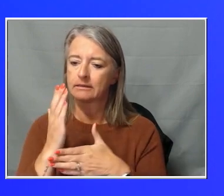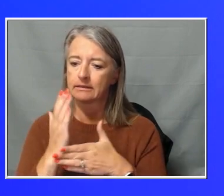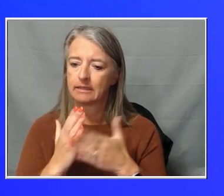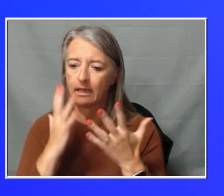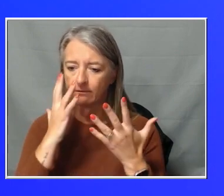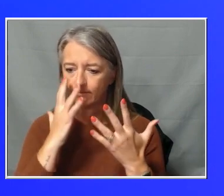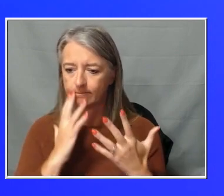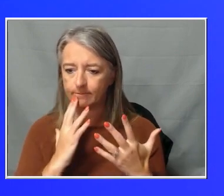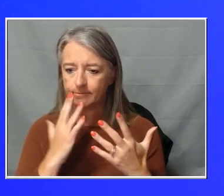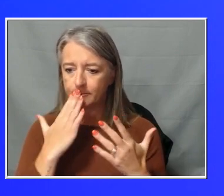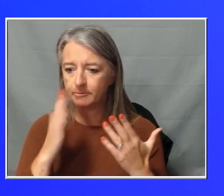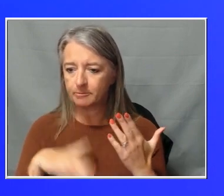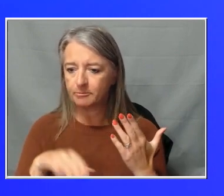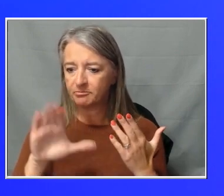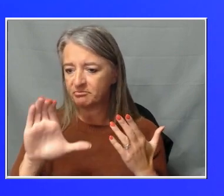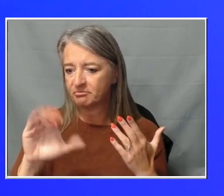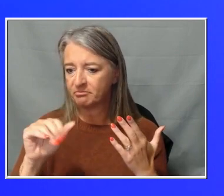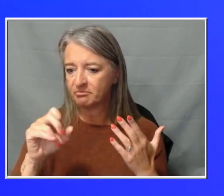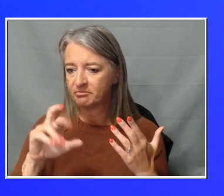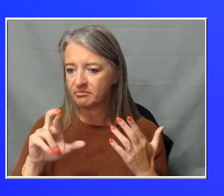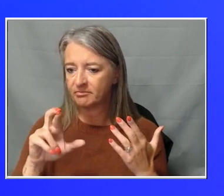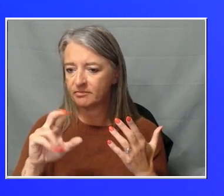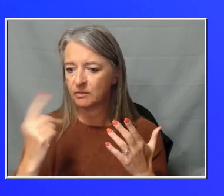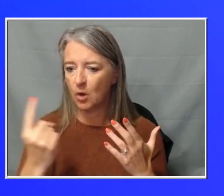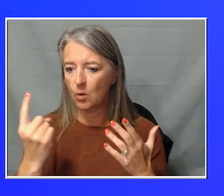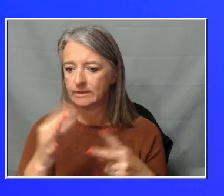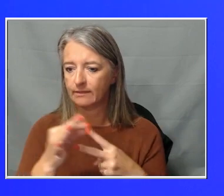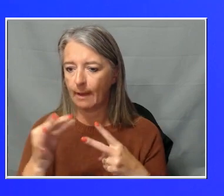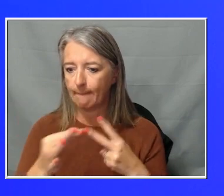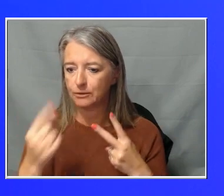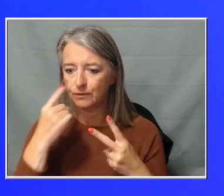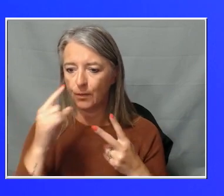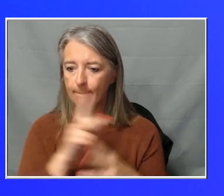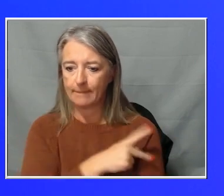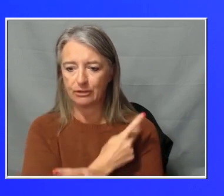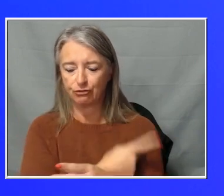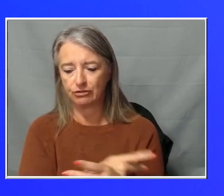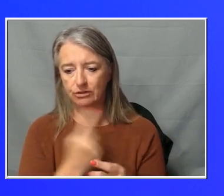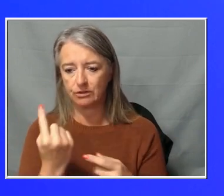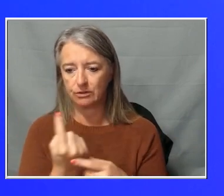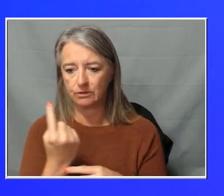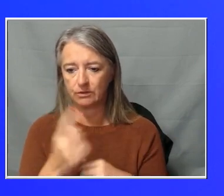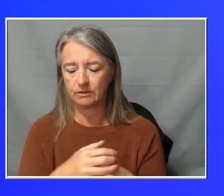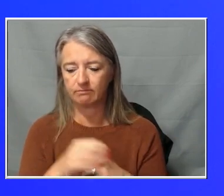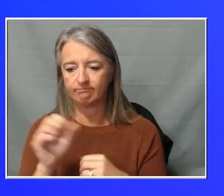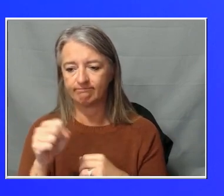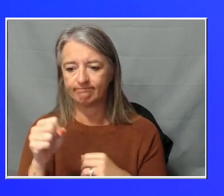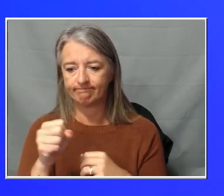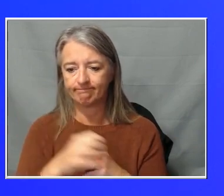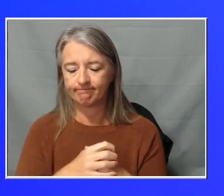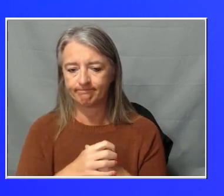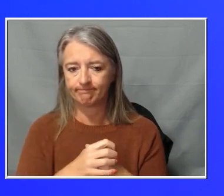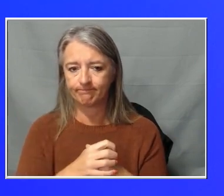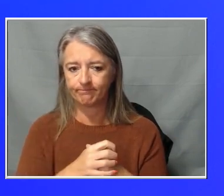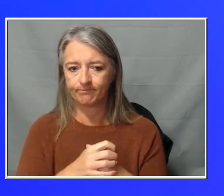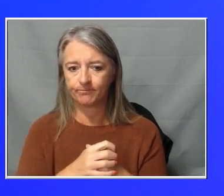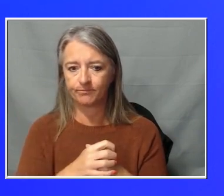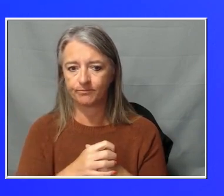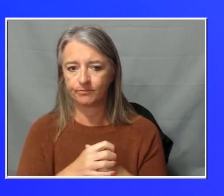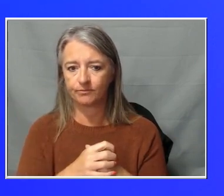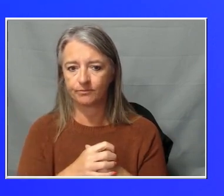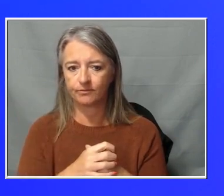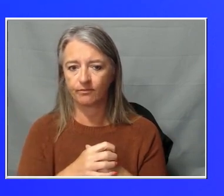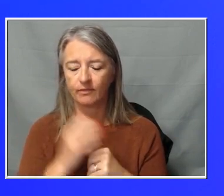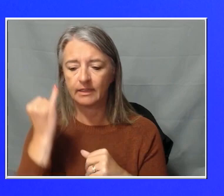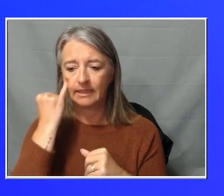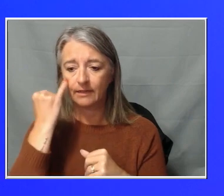unfortunately bad cancer type, but we always have options for the patient. So yes, especially if you are told that